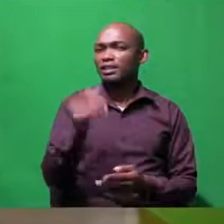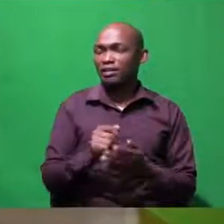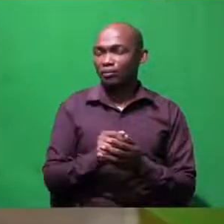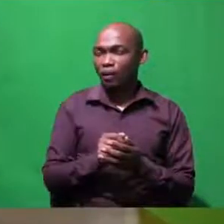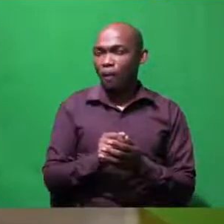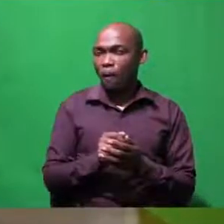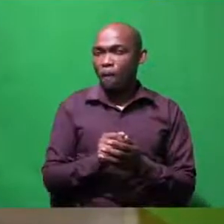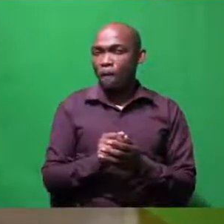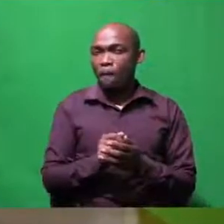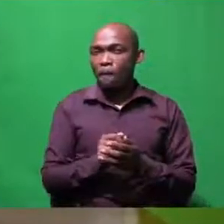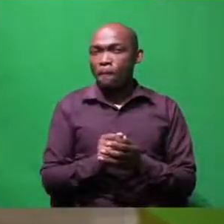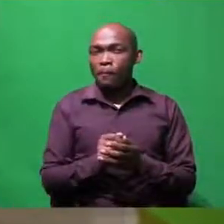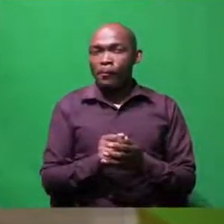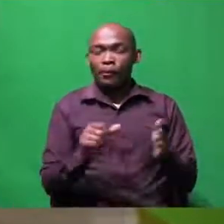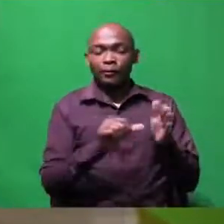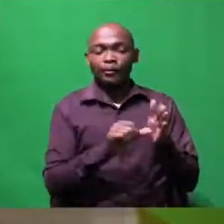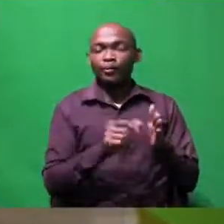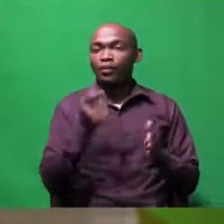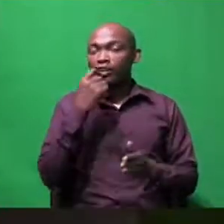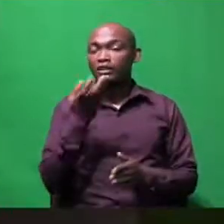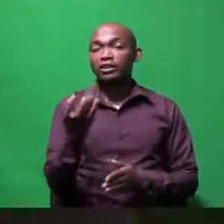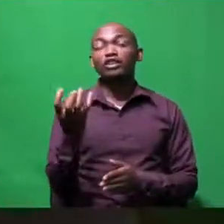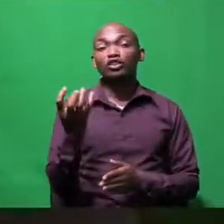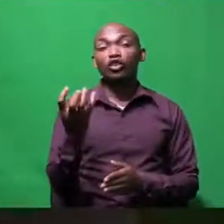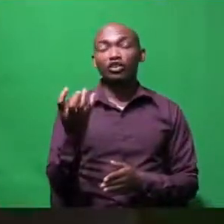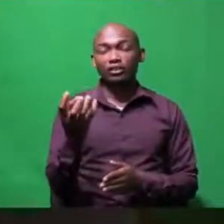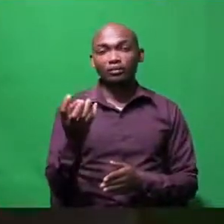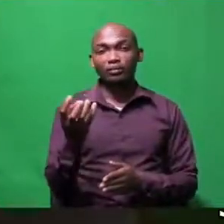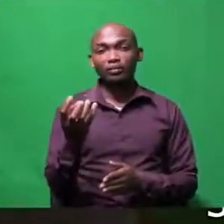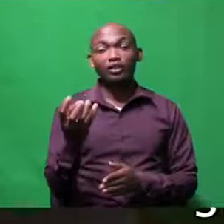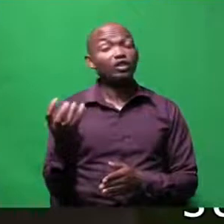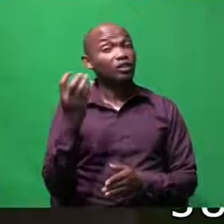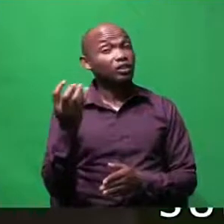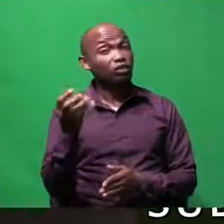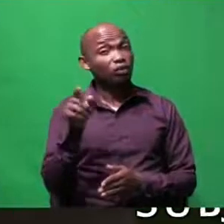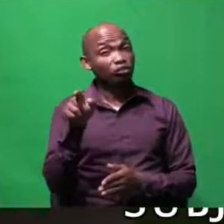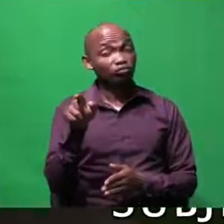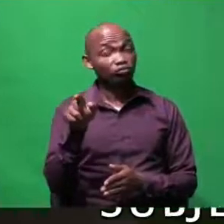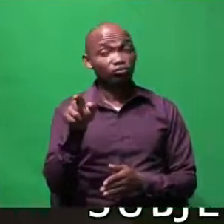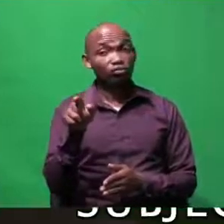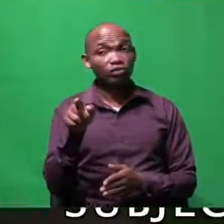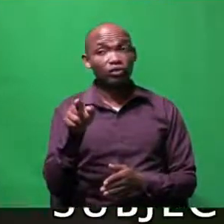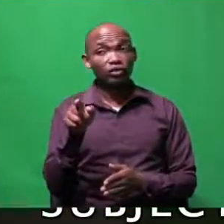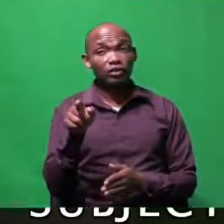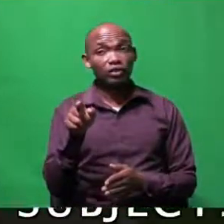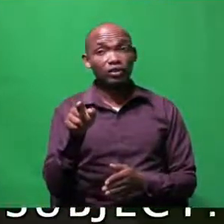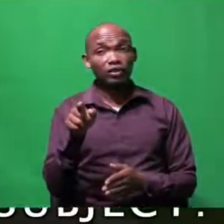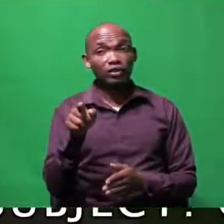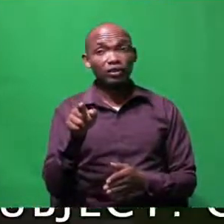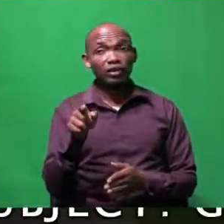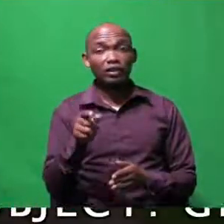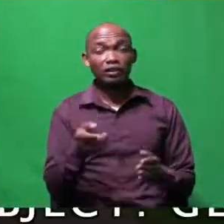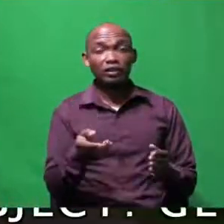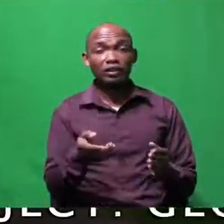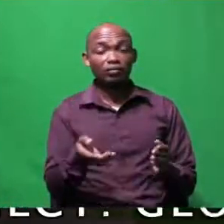Yes, my student, we say this is a stone. But this stone, if there is covered in